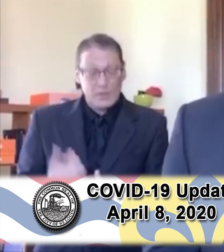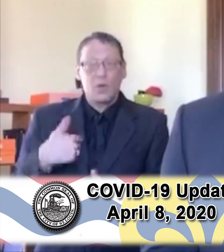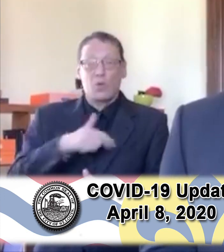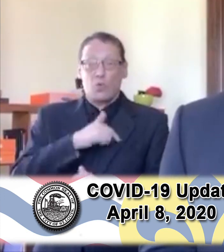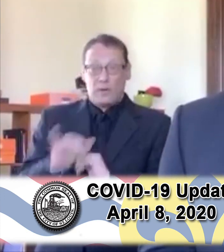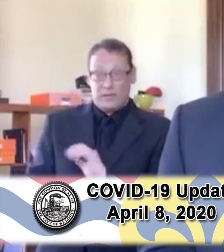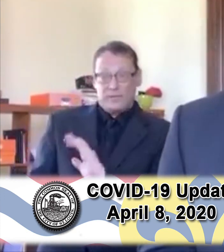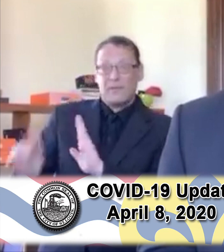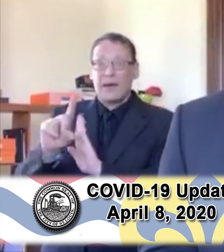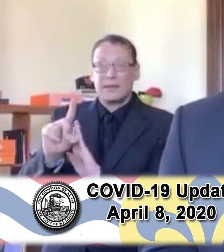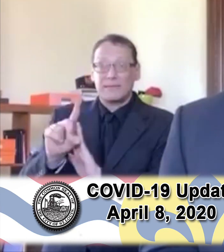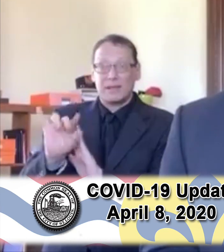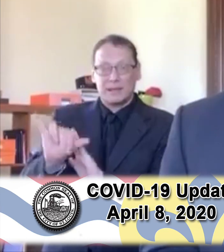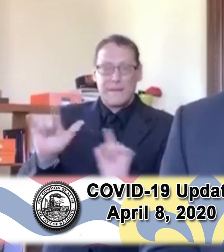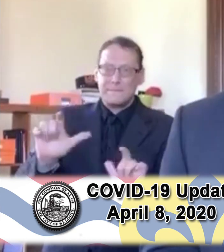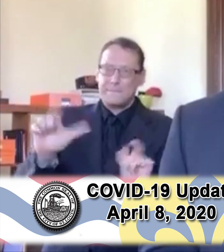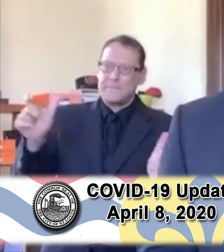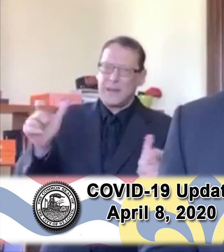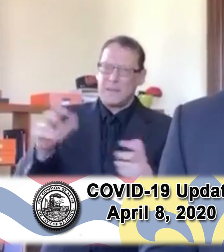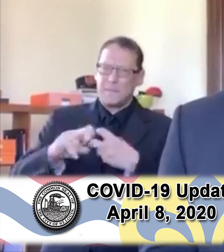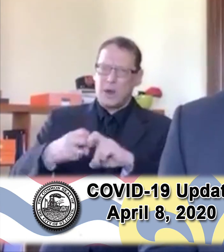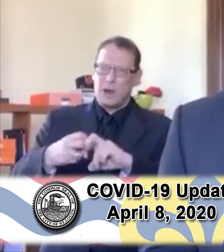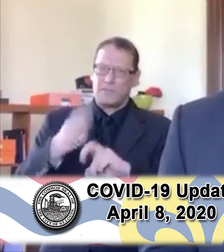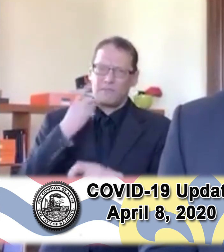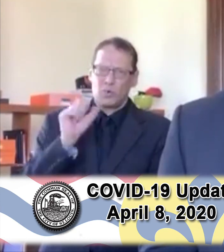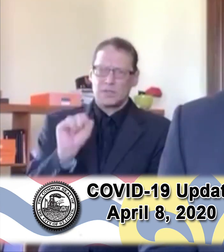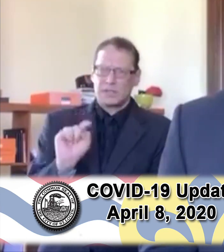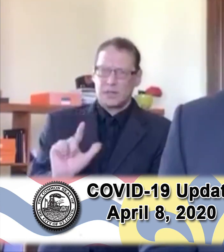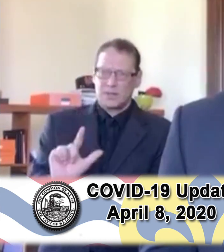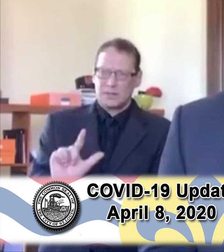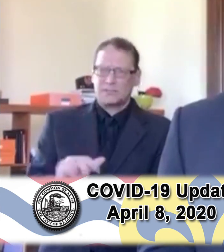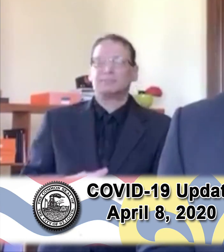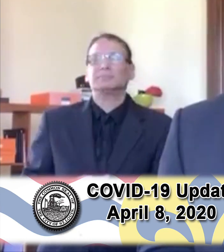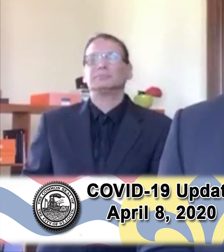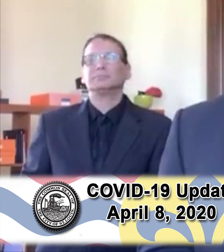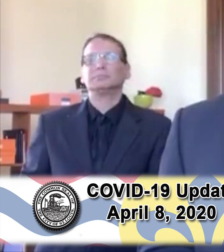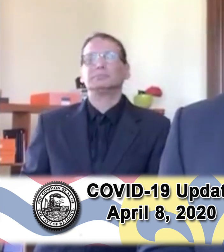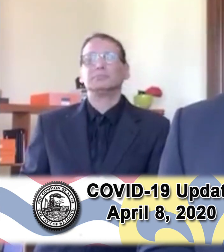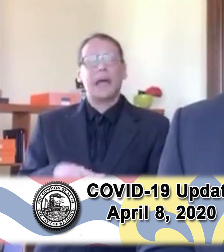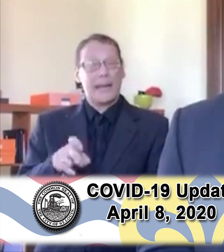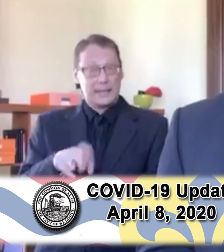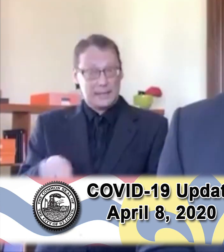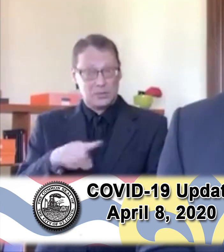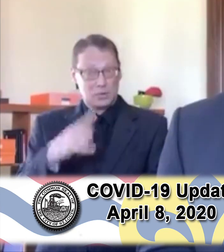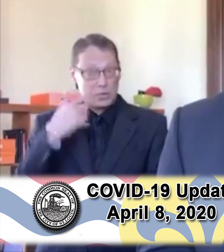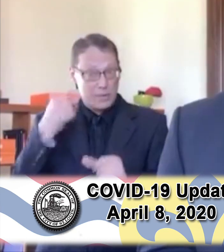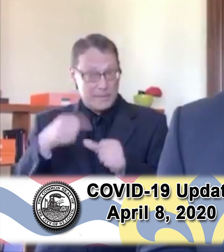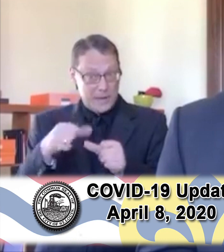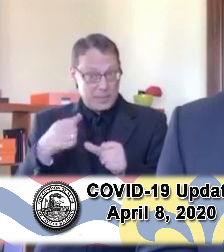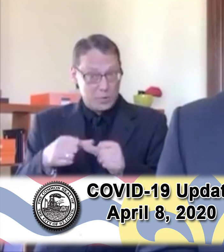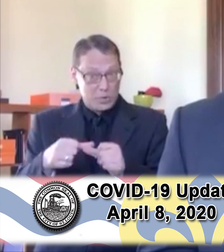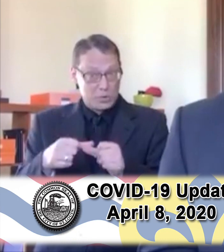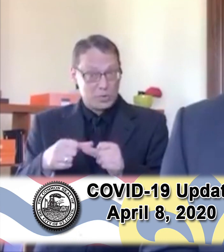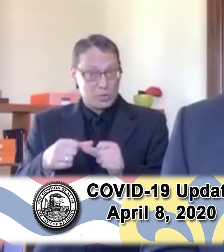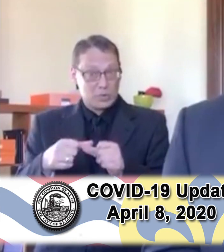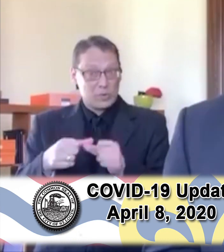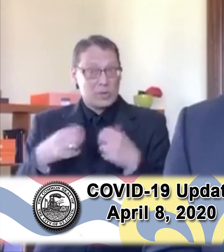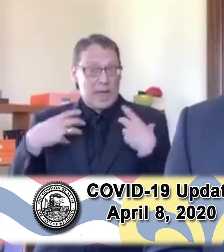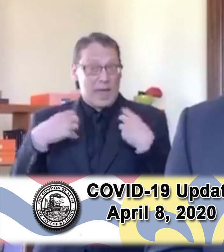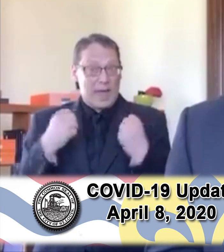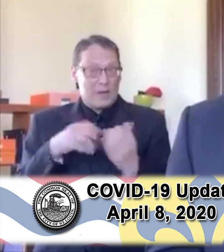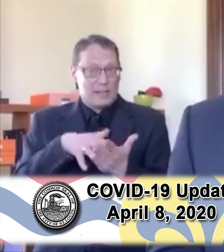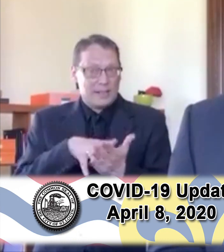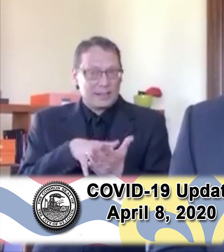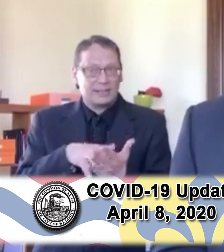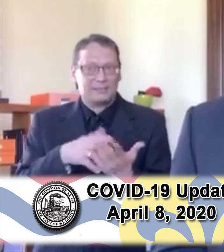identified this as a huge issue for the city of St. Louis. And one of the things I want individuals to be mindful of is that the health inequities and disparities that exist